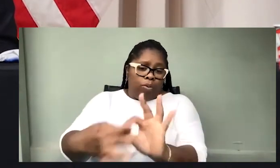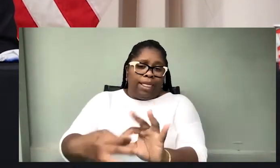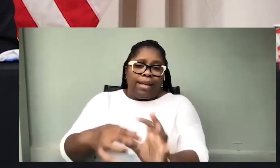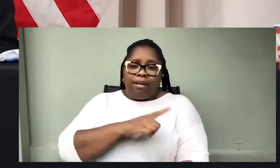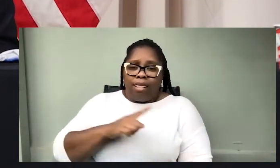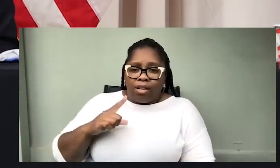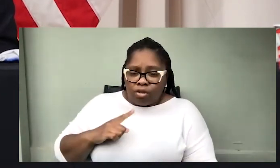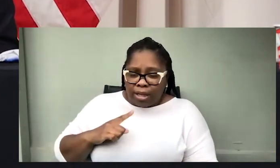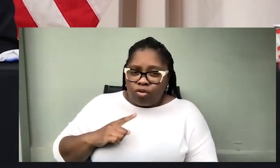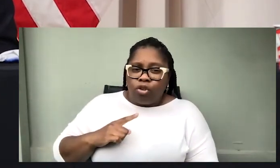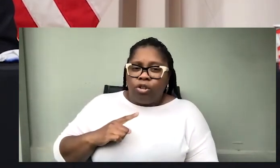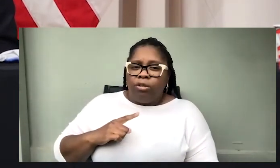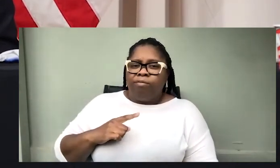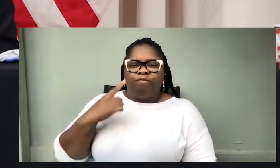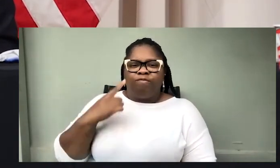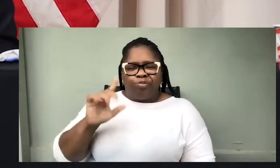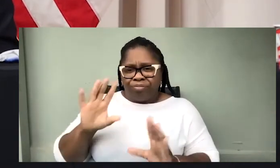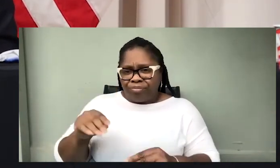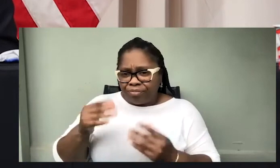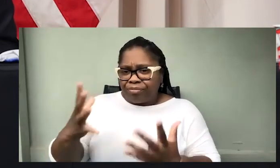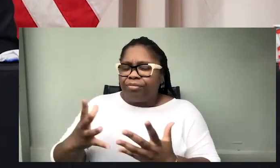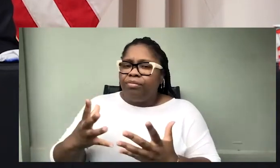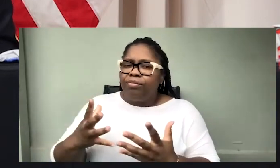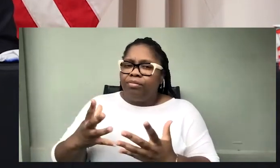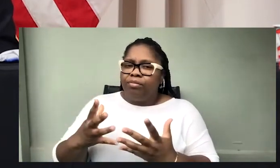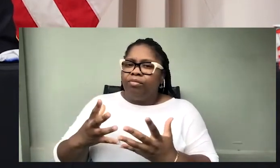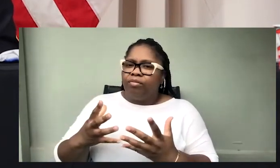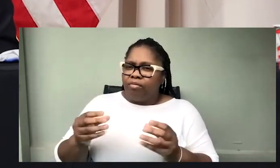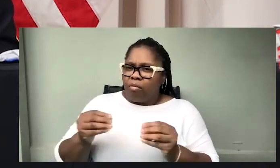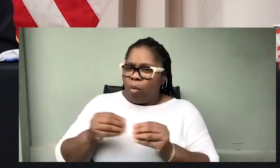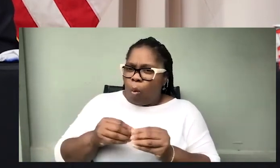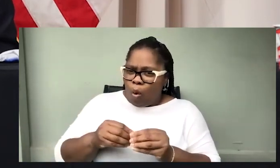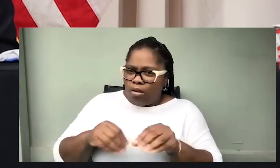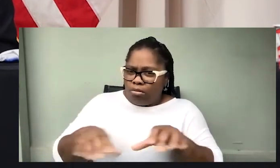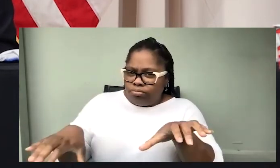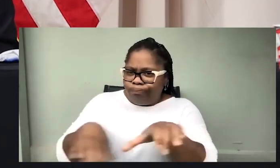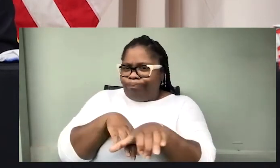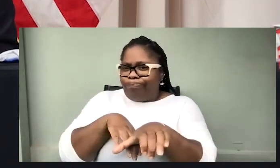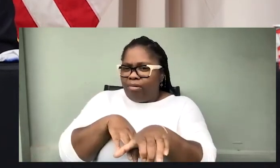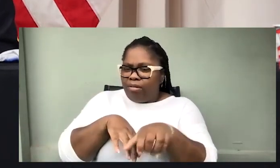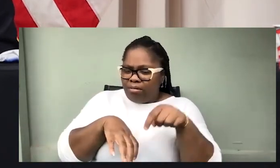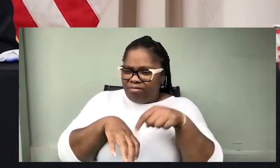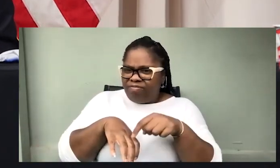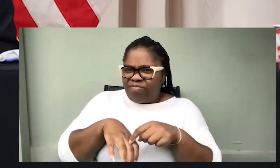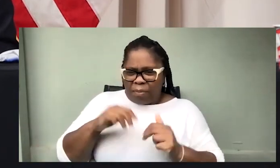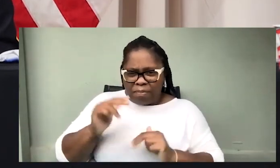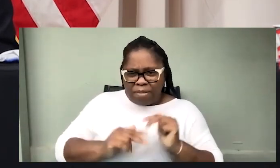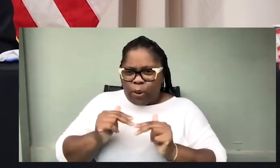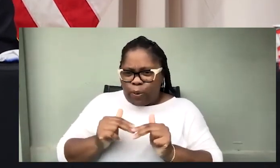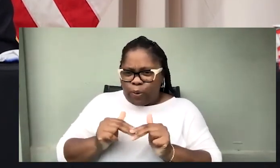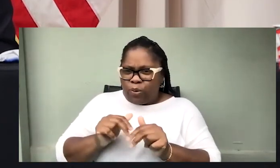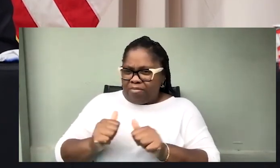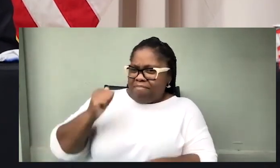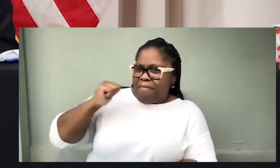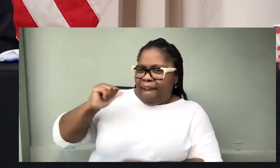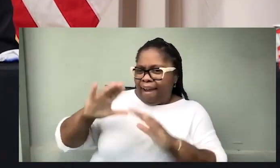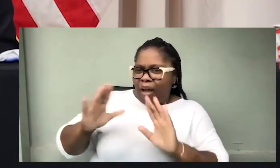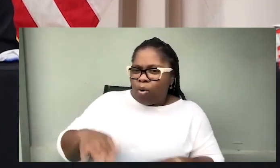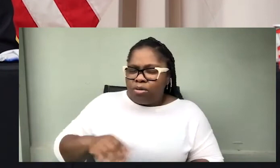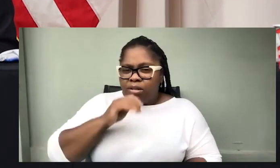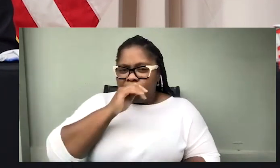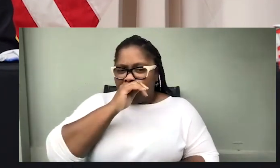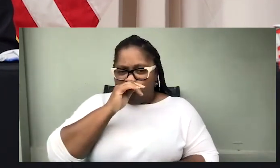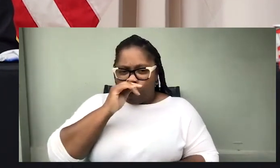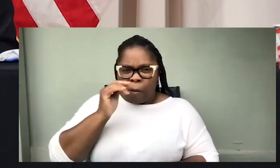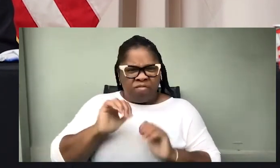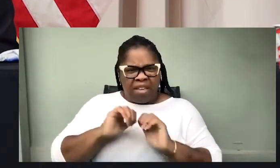of providing for increased density and those kinds of things. We have this challenge, and the only way we're going to meet it, the only way we're